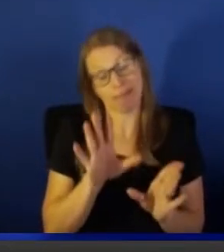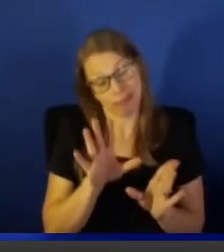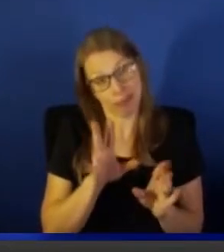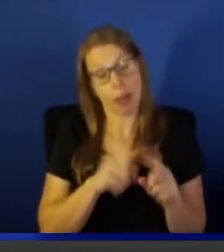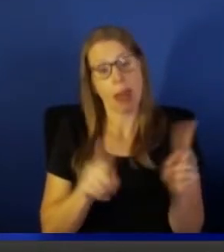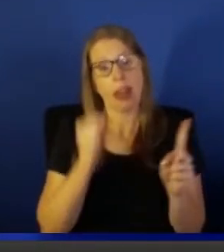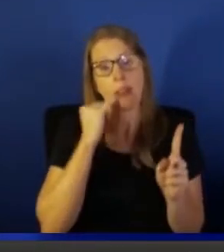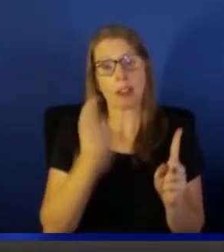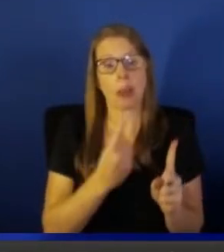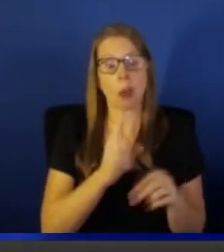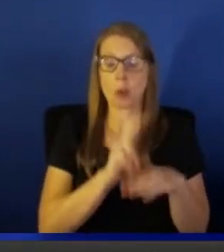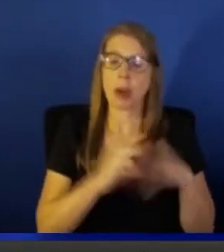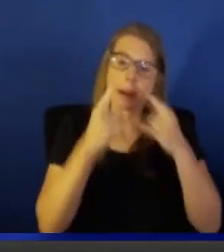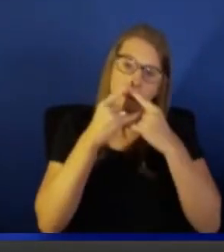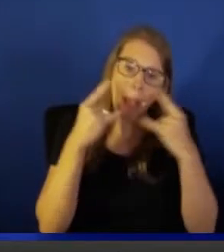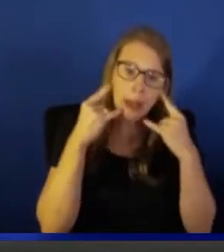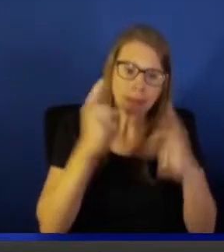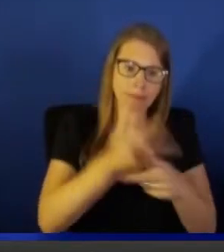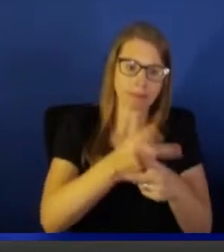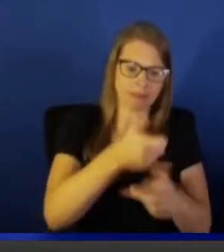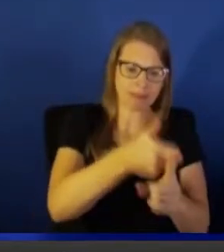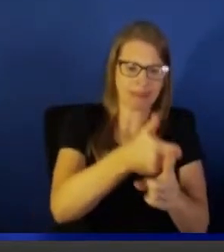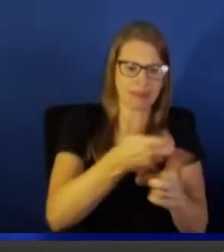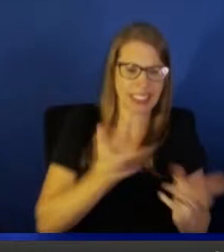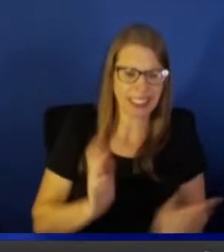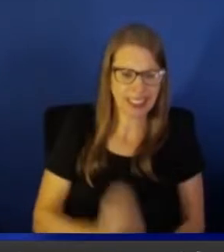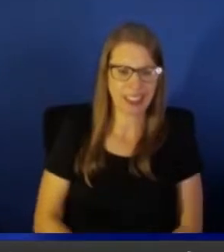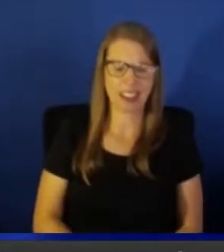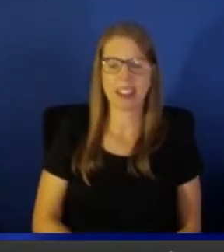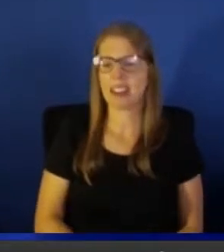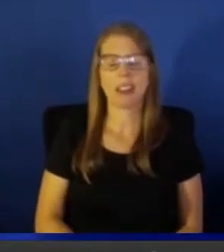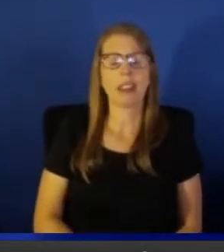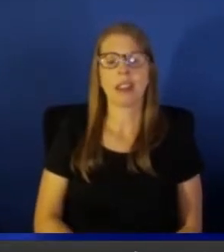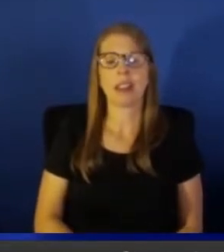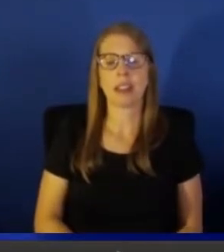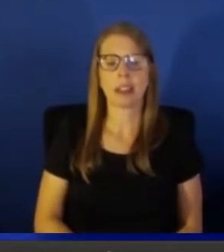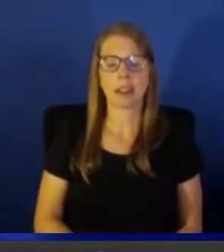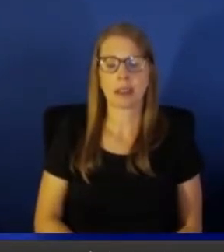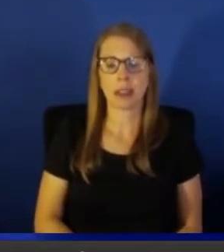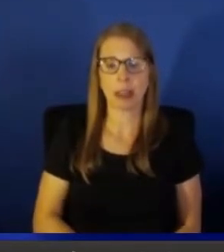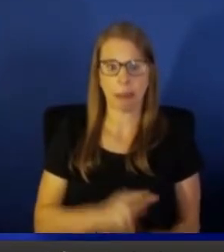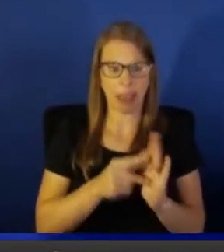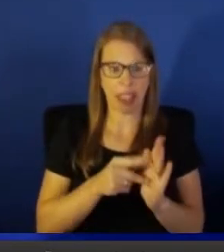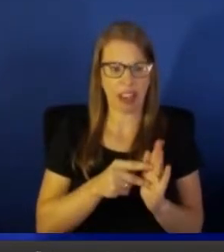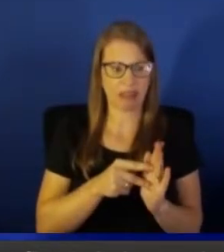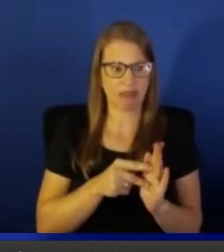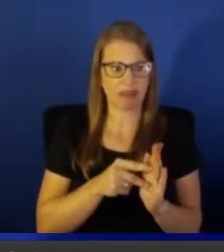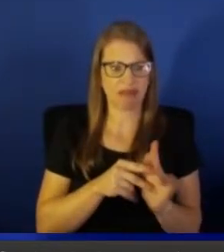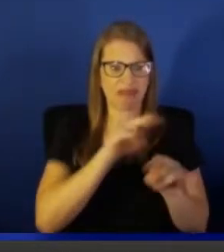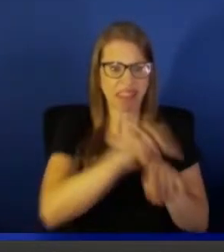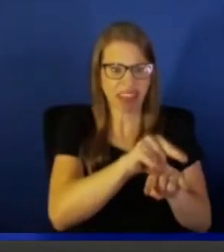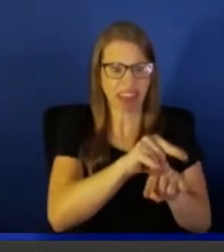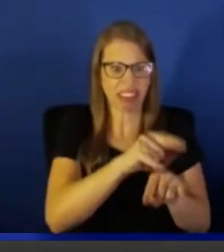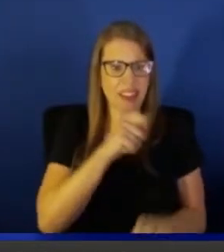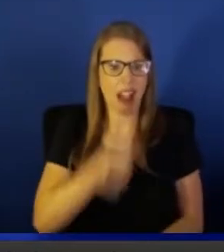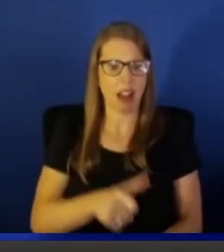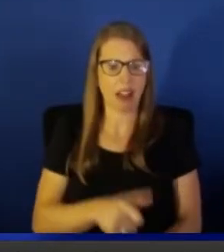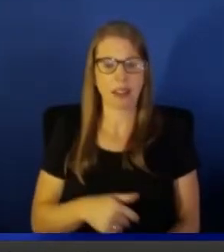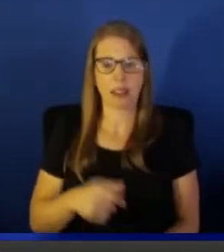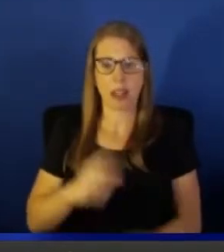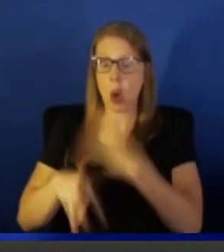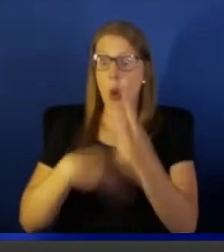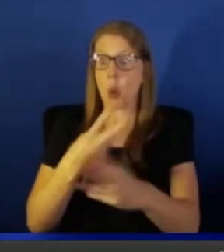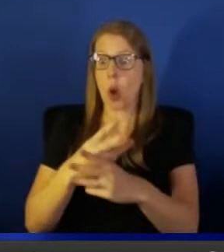wearing a mask, who's looking out for themselves, who's doing any number of things, there's no reason for mockery. You know, I was at the World Cup announcement